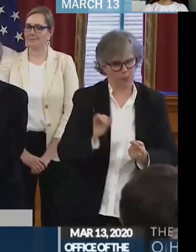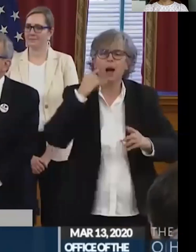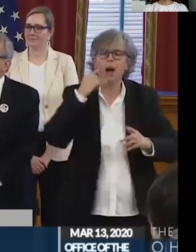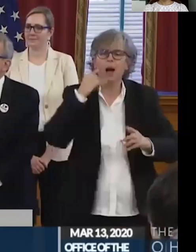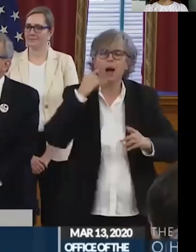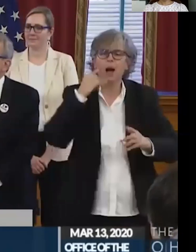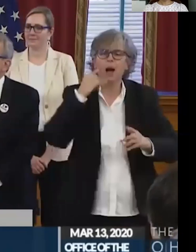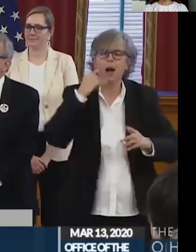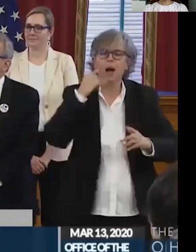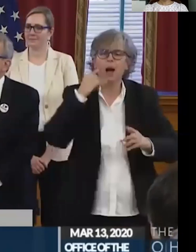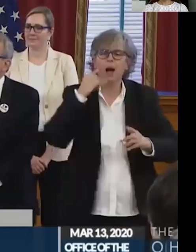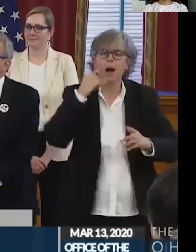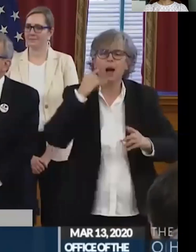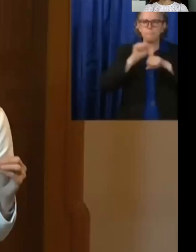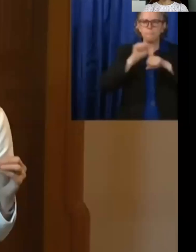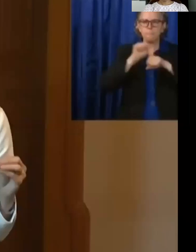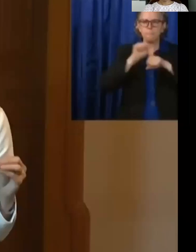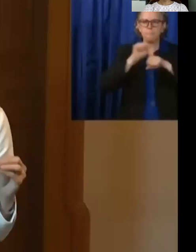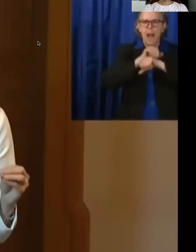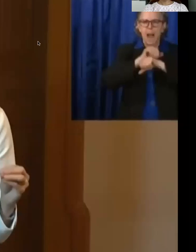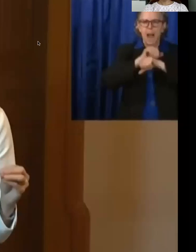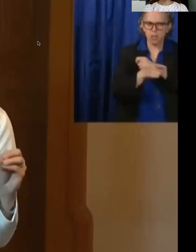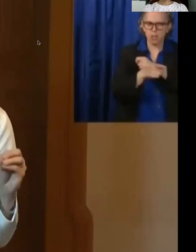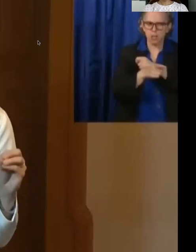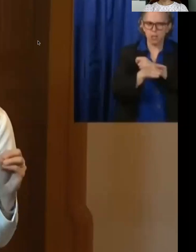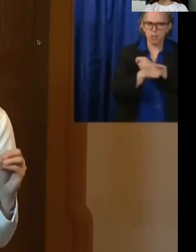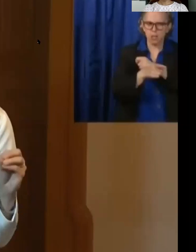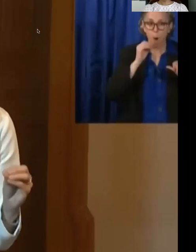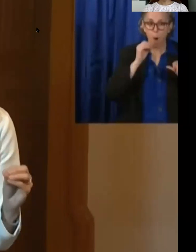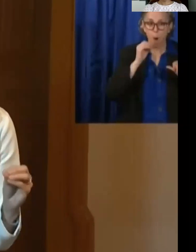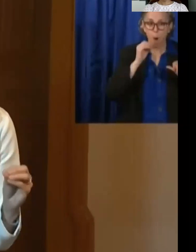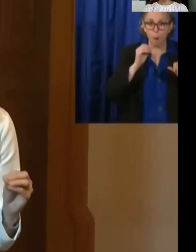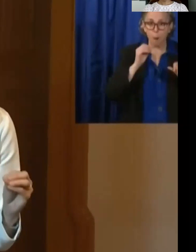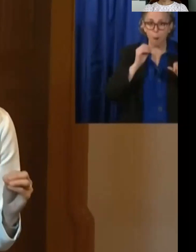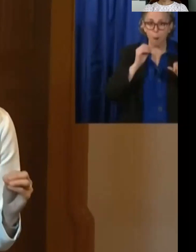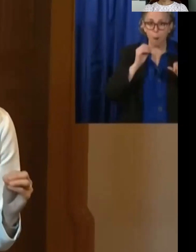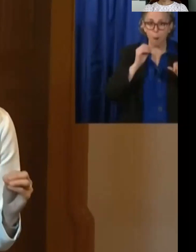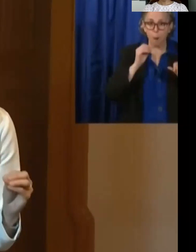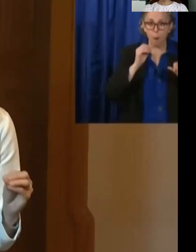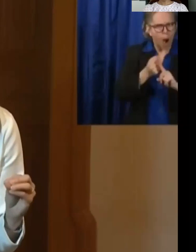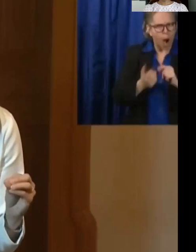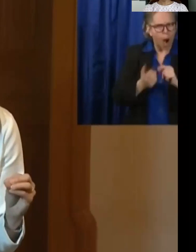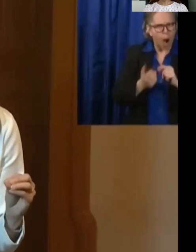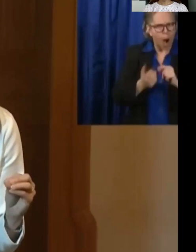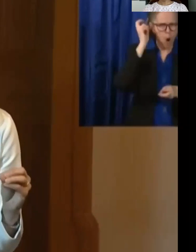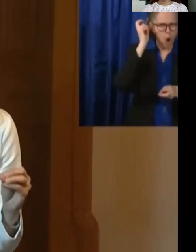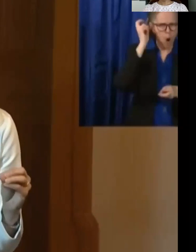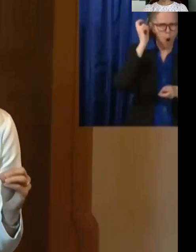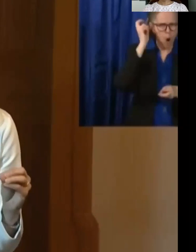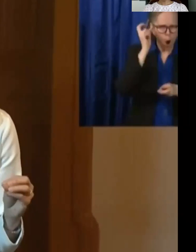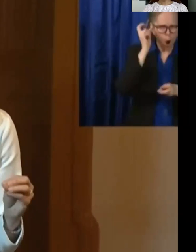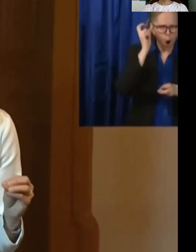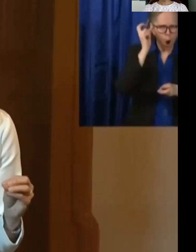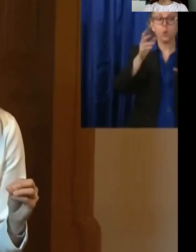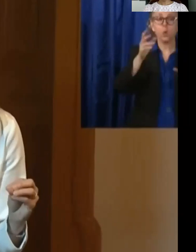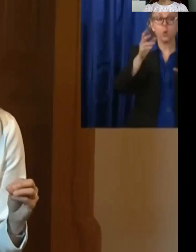This is no small thing that we are doing together. It is so incredibly hard to have shut down our lives the way